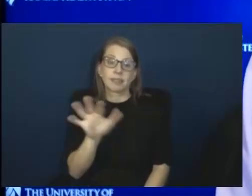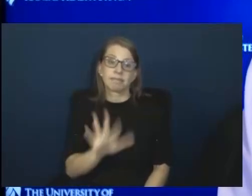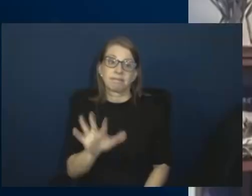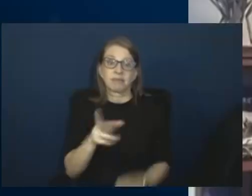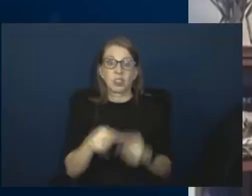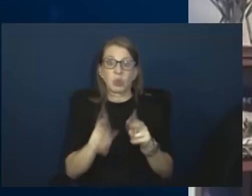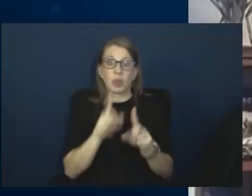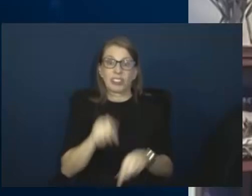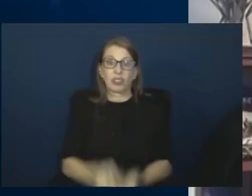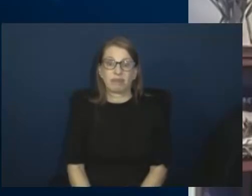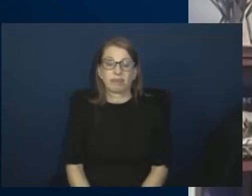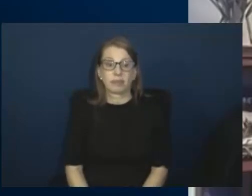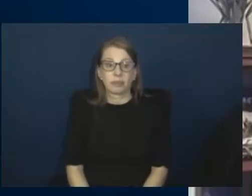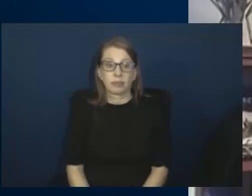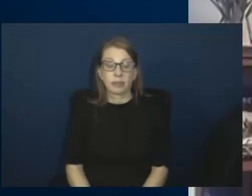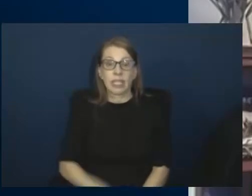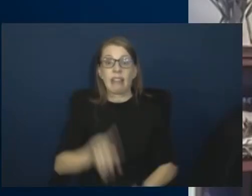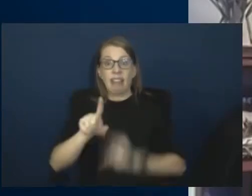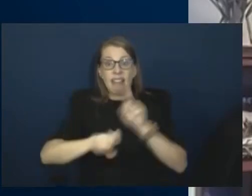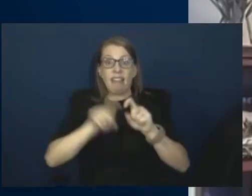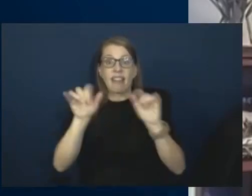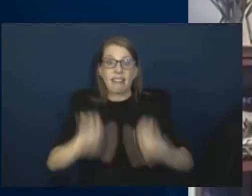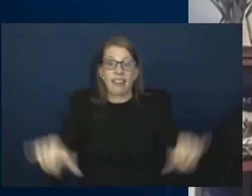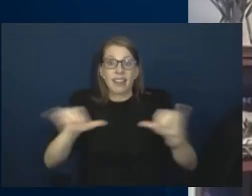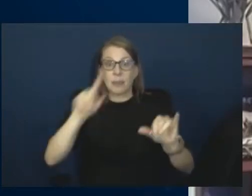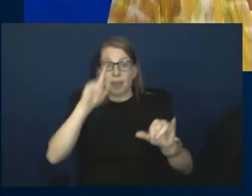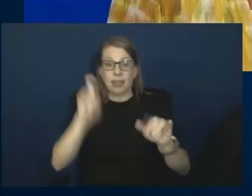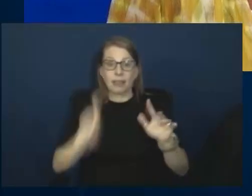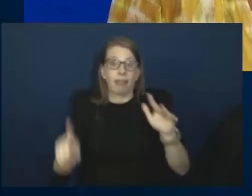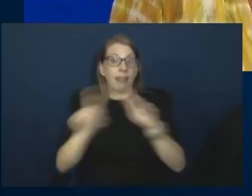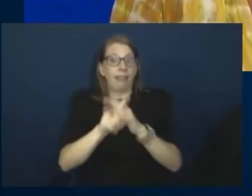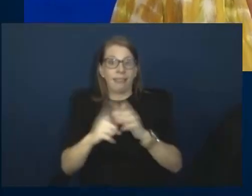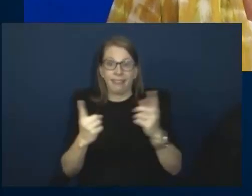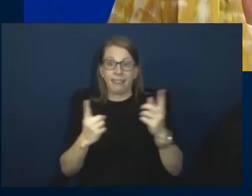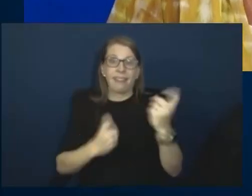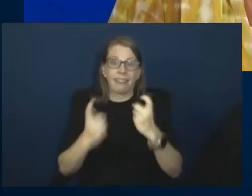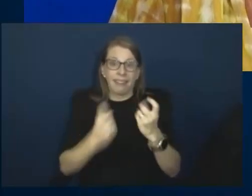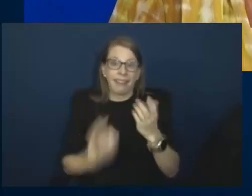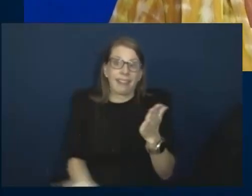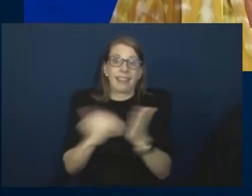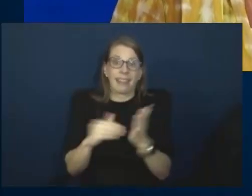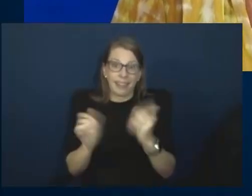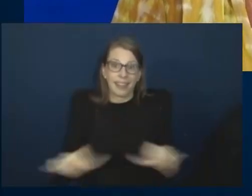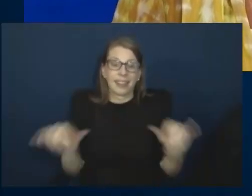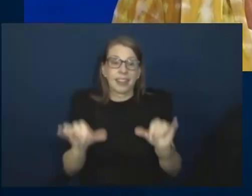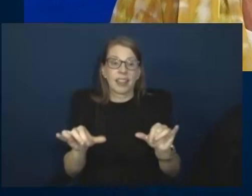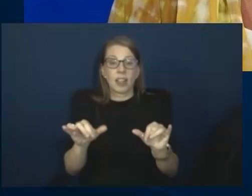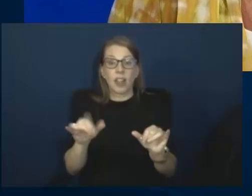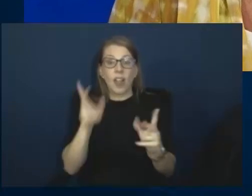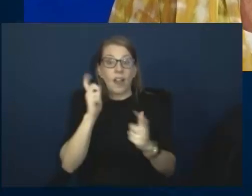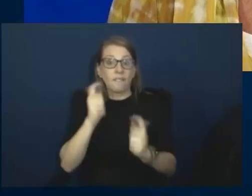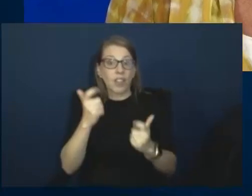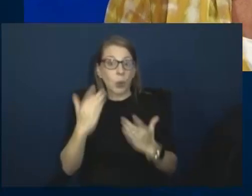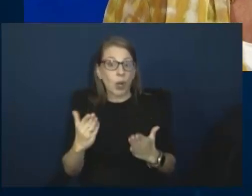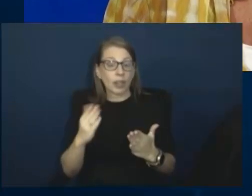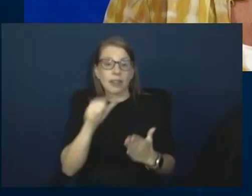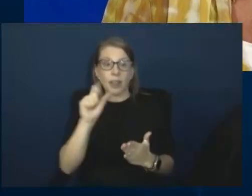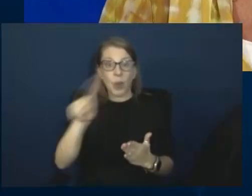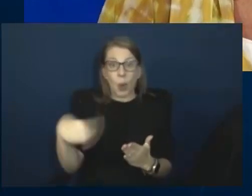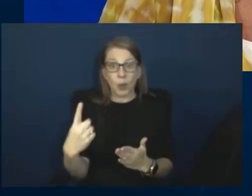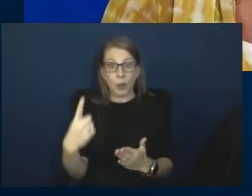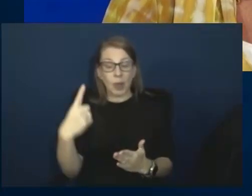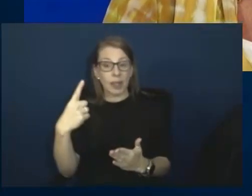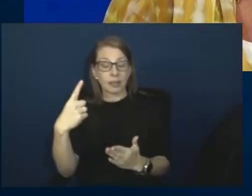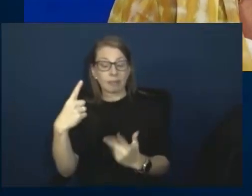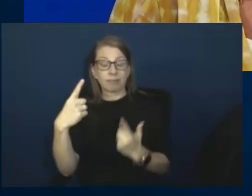know, I have to keep asking you this because this question keeps coming up. So we know that this viewer is not the only person who asks questions, and she must have heard this from someone else